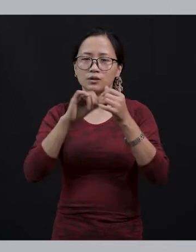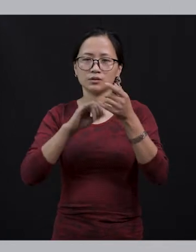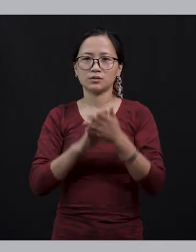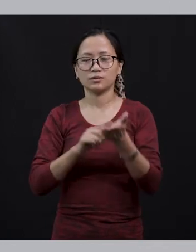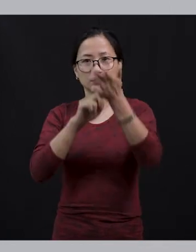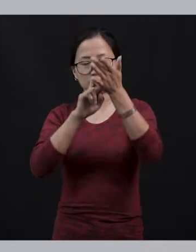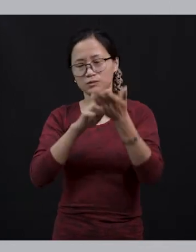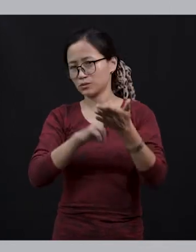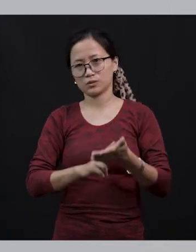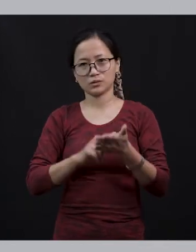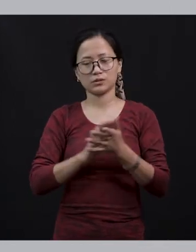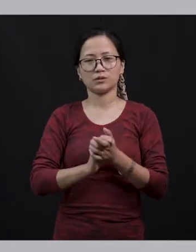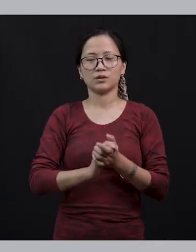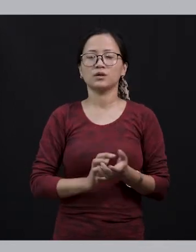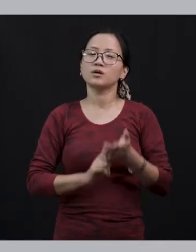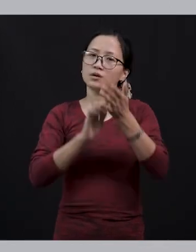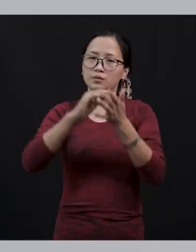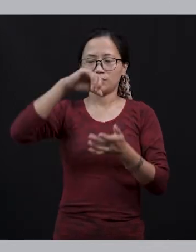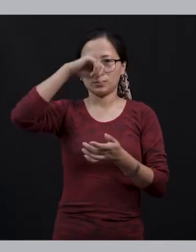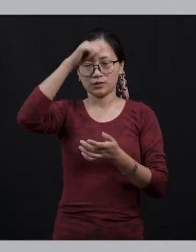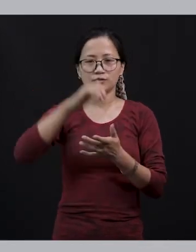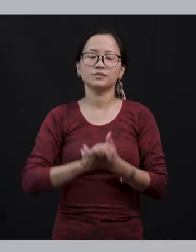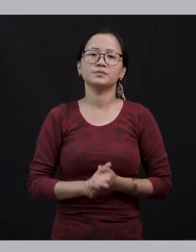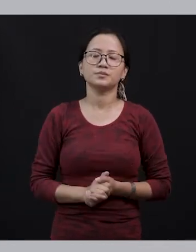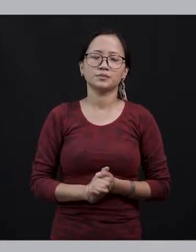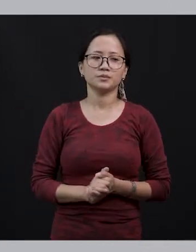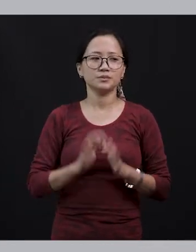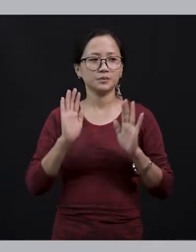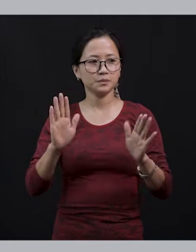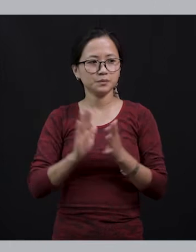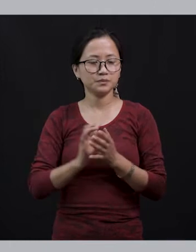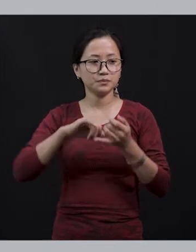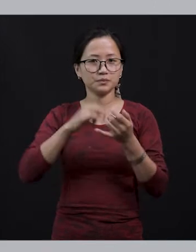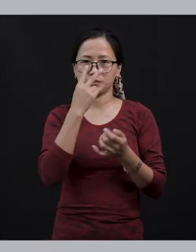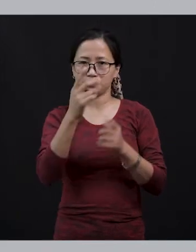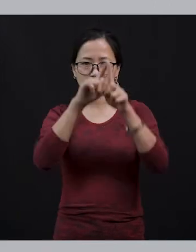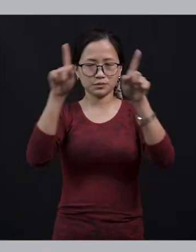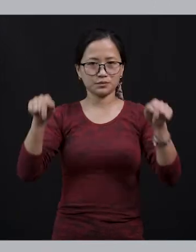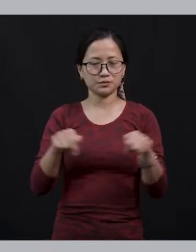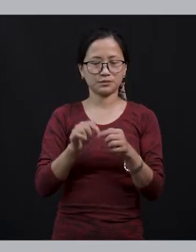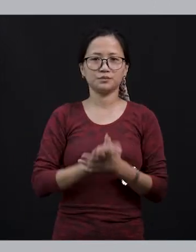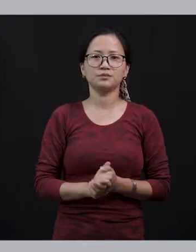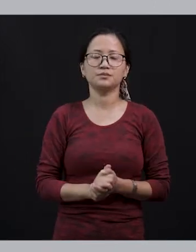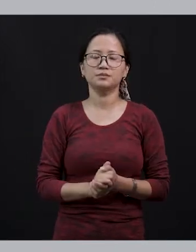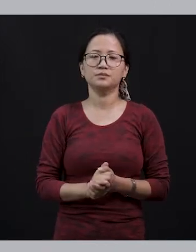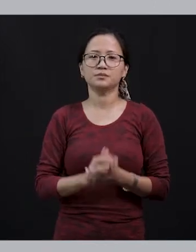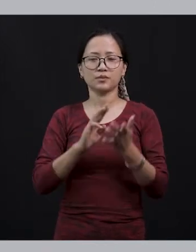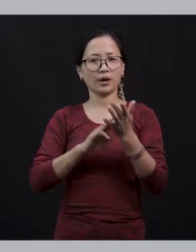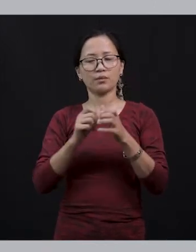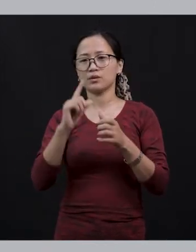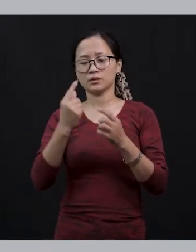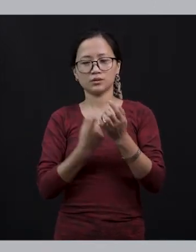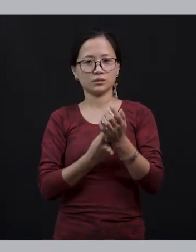north part of India. So we had Tughlaqs, we had Sayyid, we had Khiljis, and we had Mamluk, the one